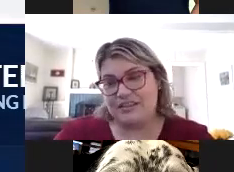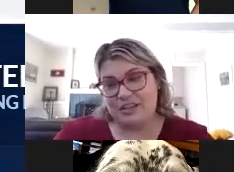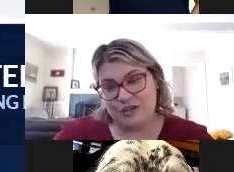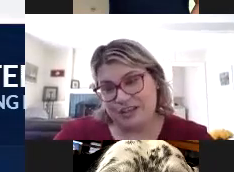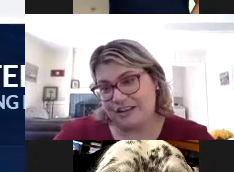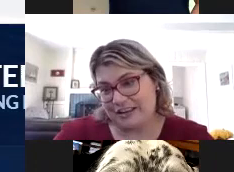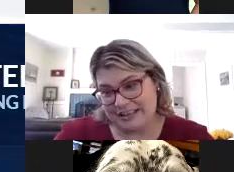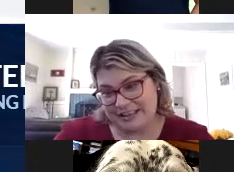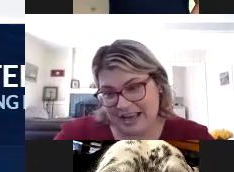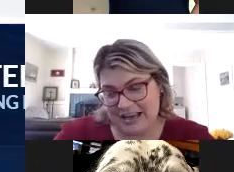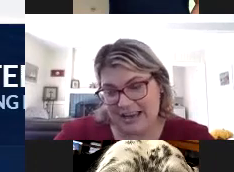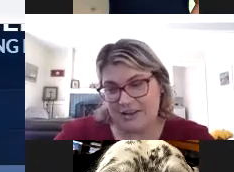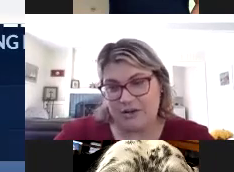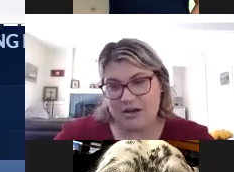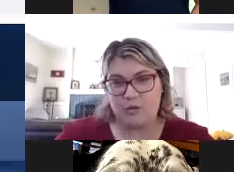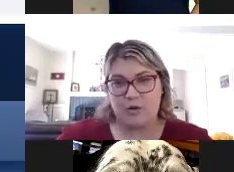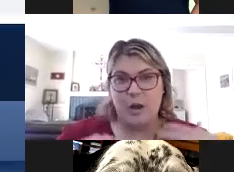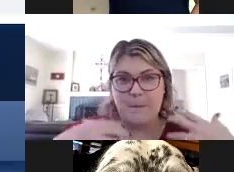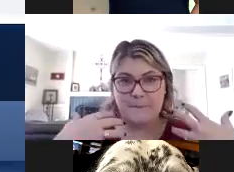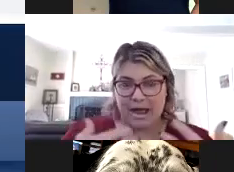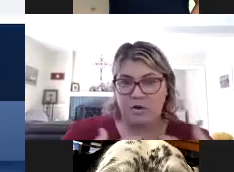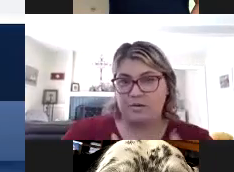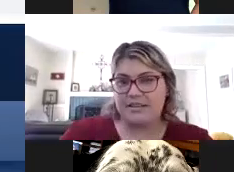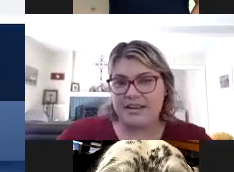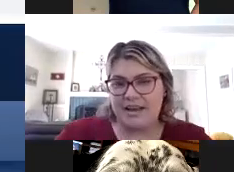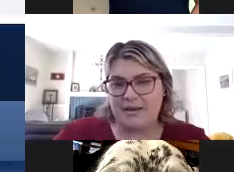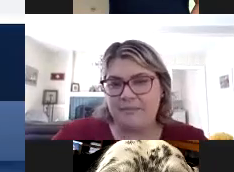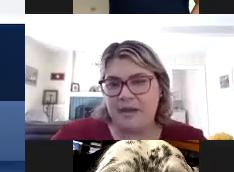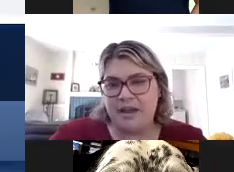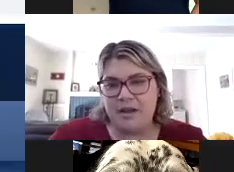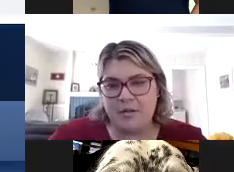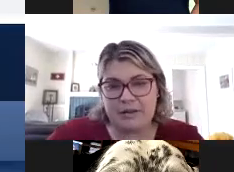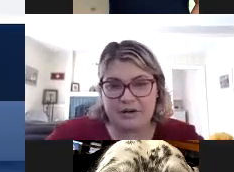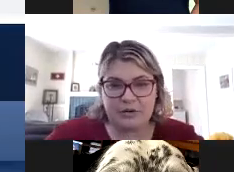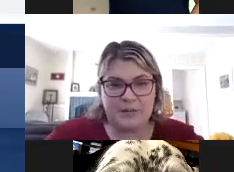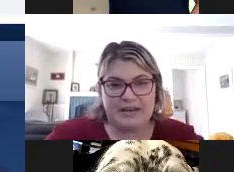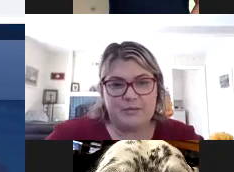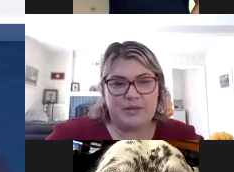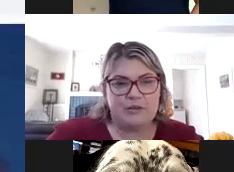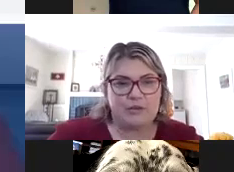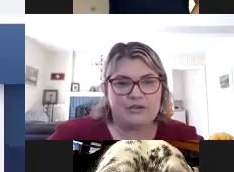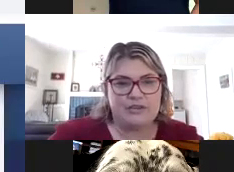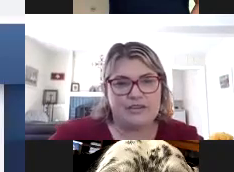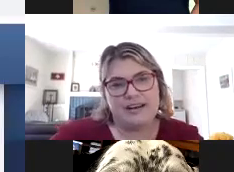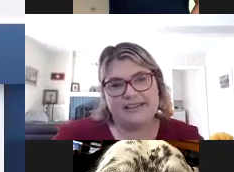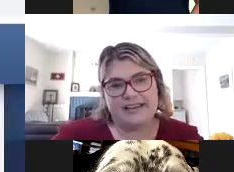that's just interested in collecting data and learning more about political opinion and political culture in the United States. And